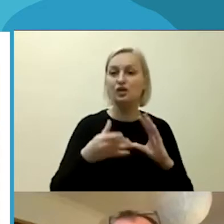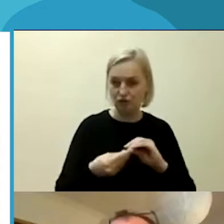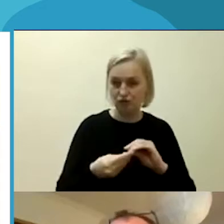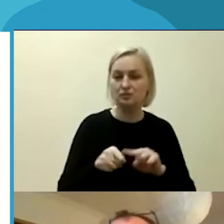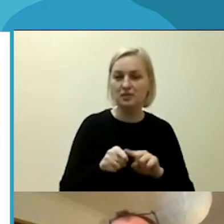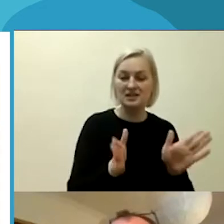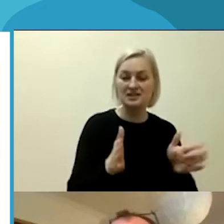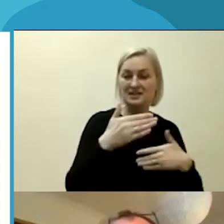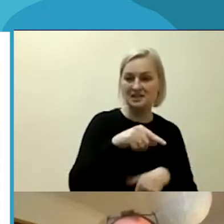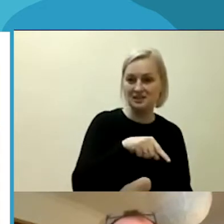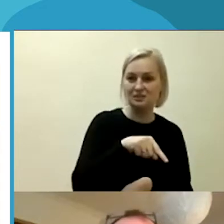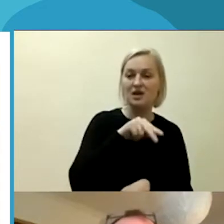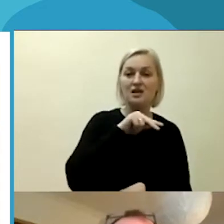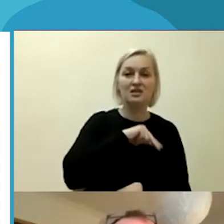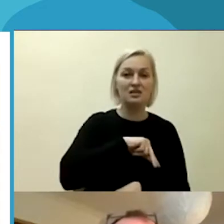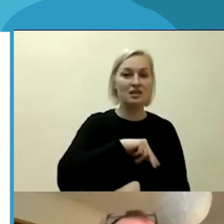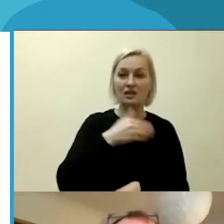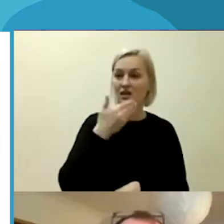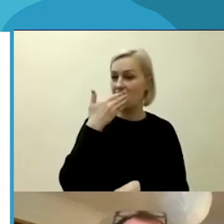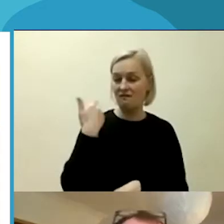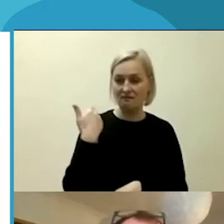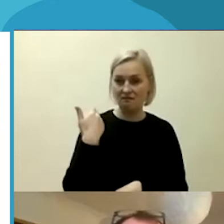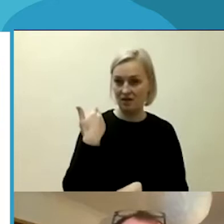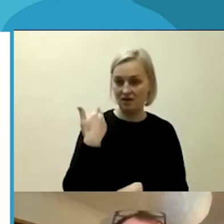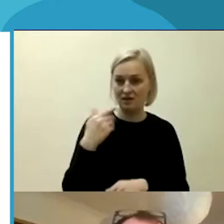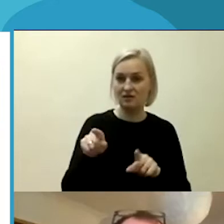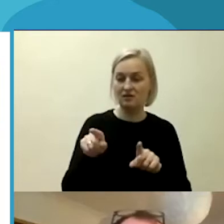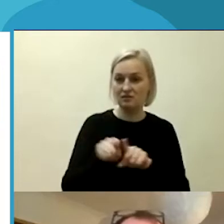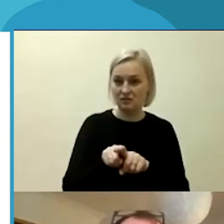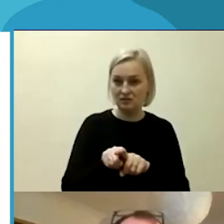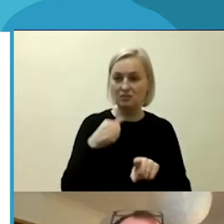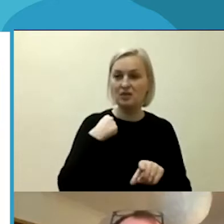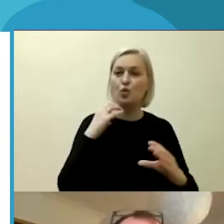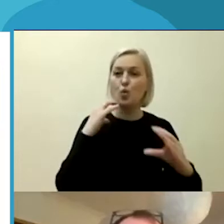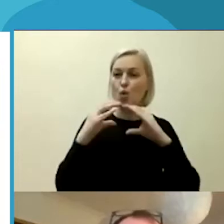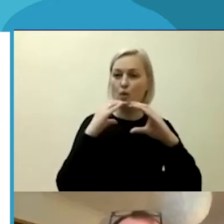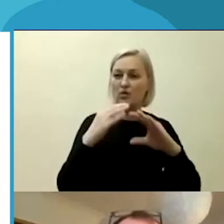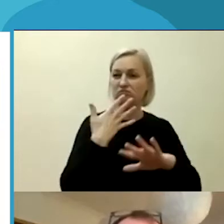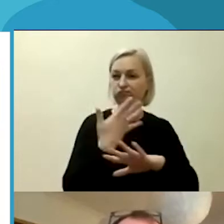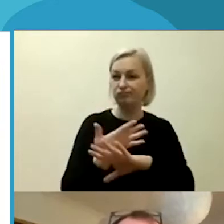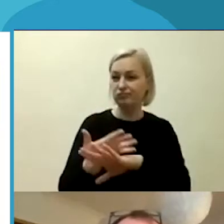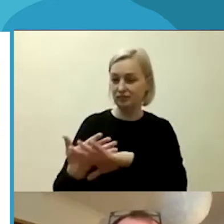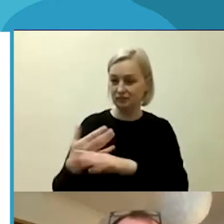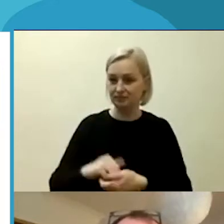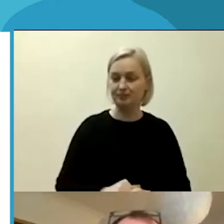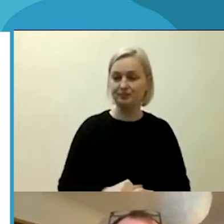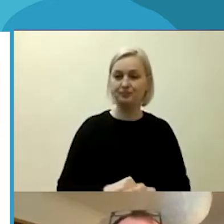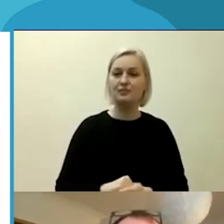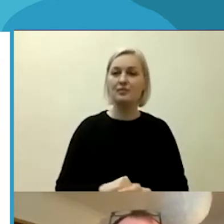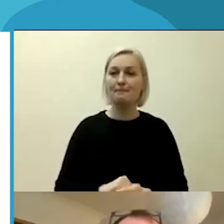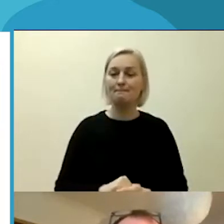So how does it work in society? So anybody can report any type of discriminatory incident, including a hate